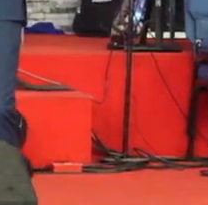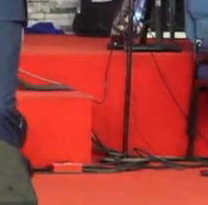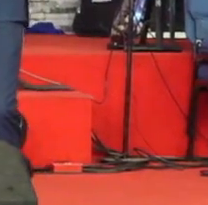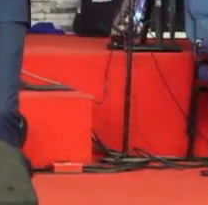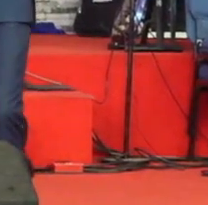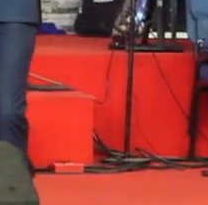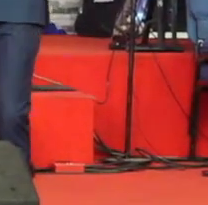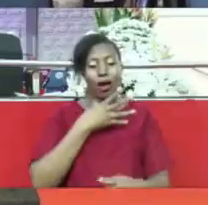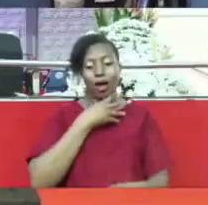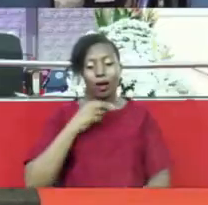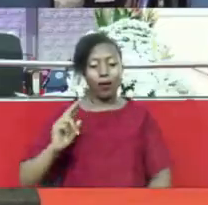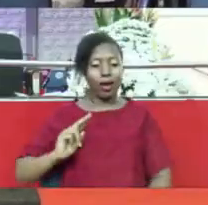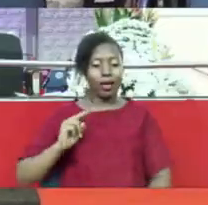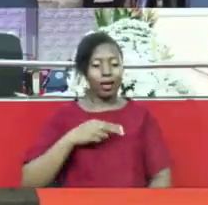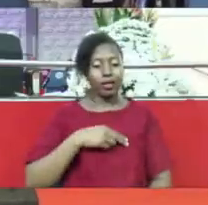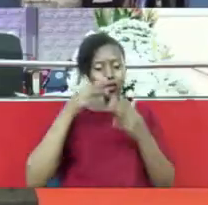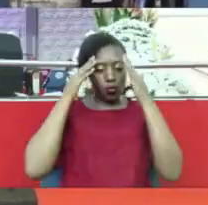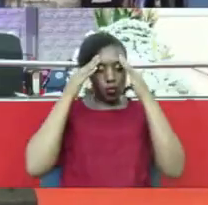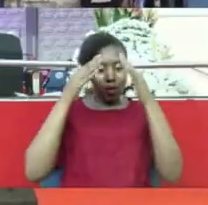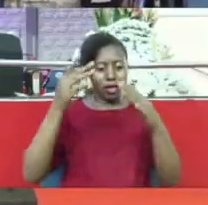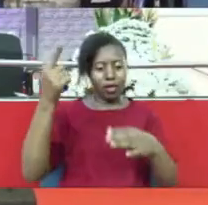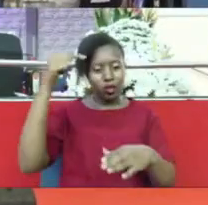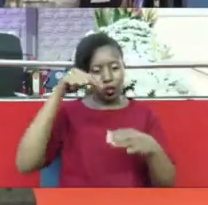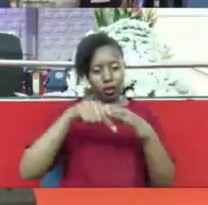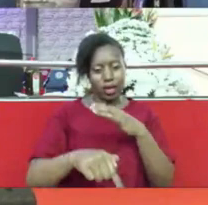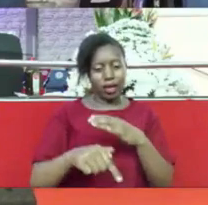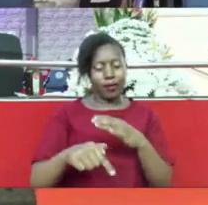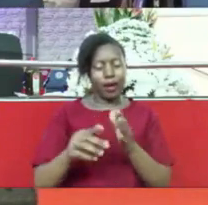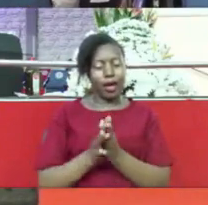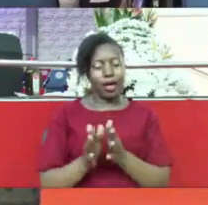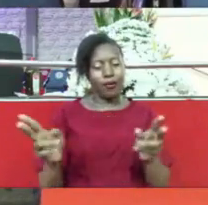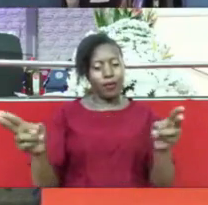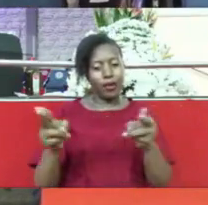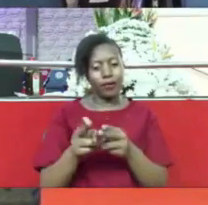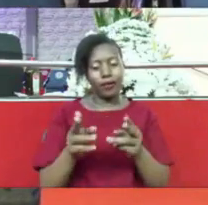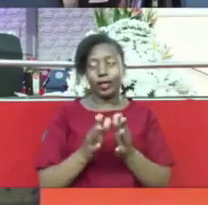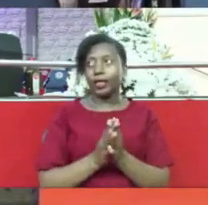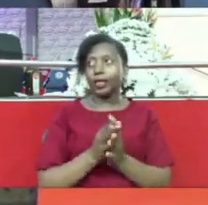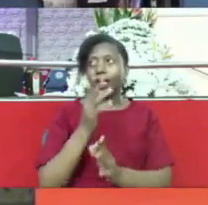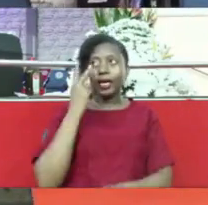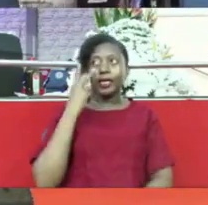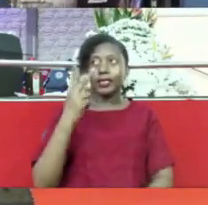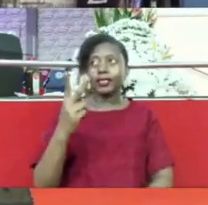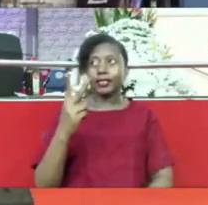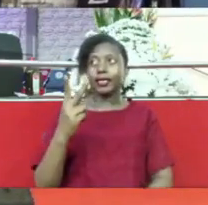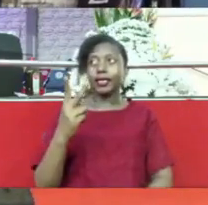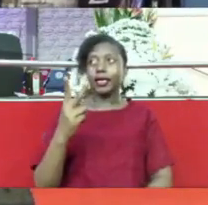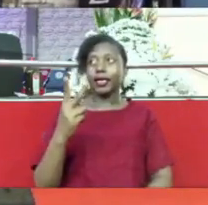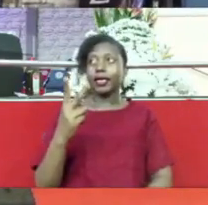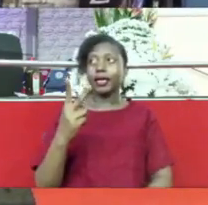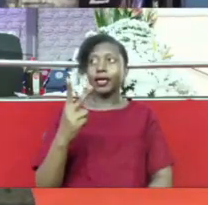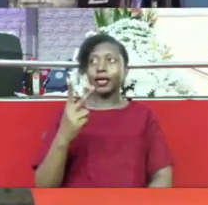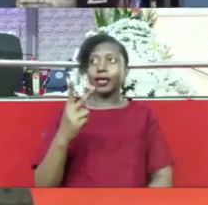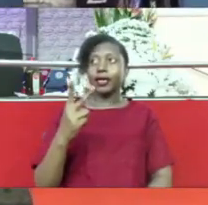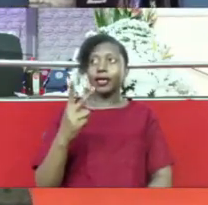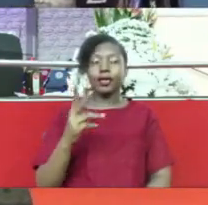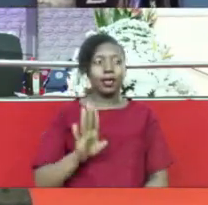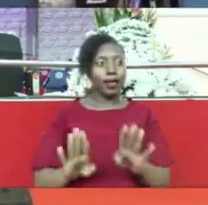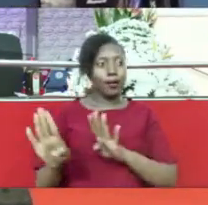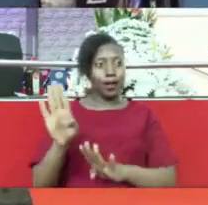bit deeper, briefly, ningependa tuingie kwa undani kidogo, and see the features of a worm. Na tuone sehemu za mdudu